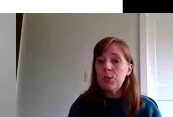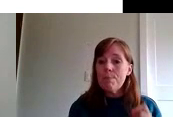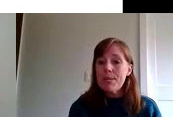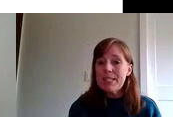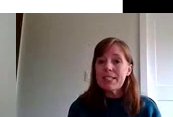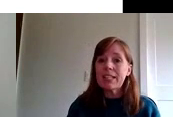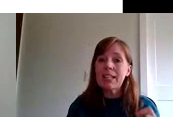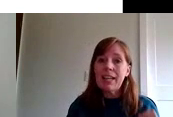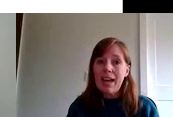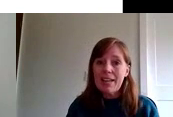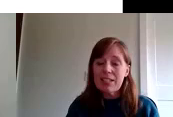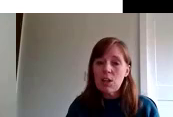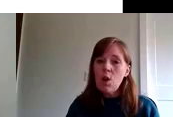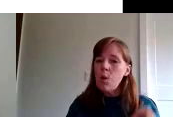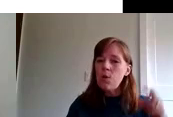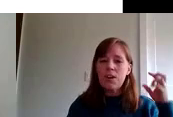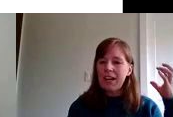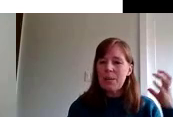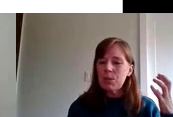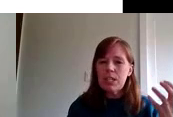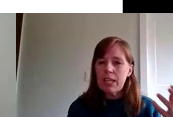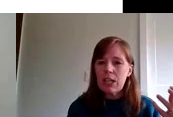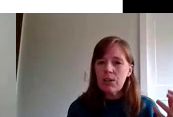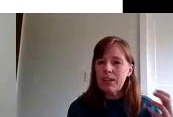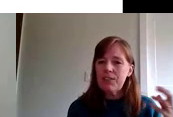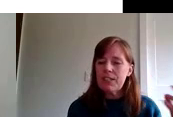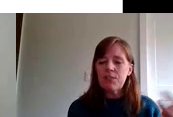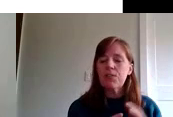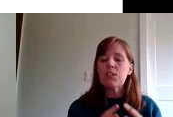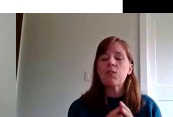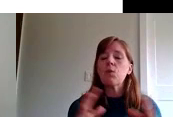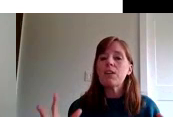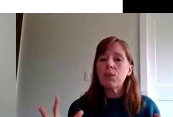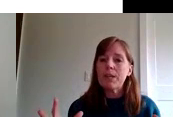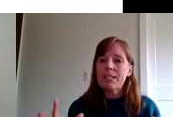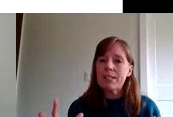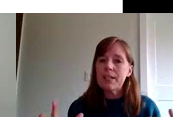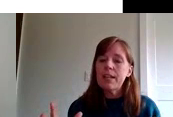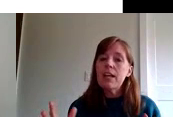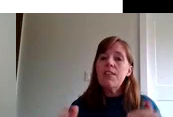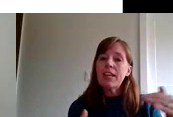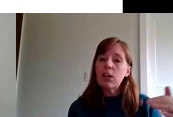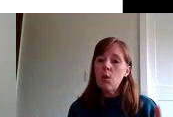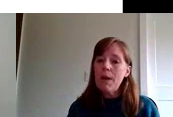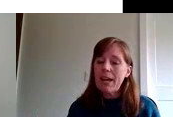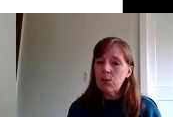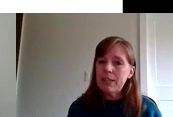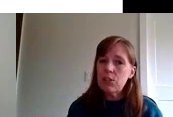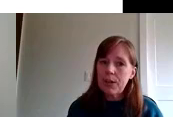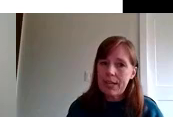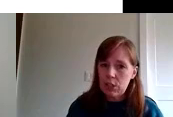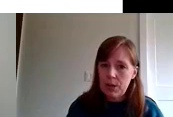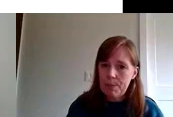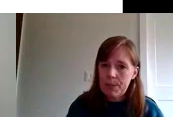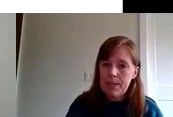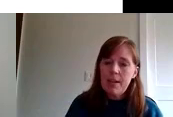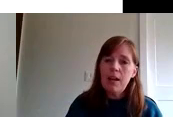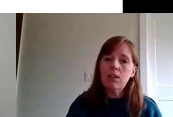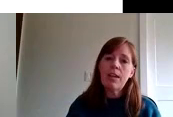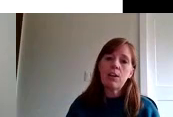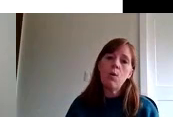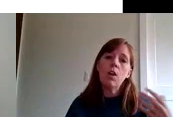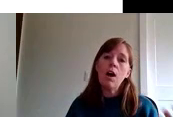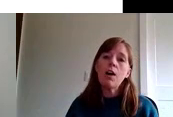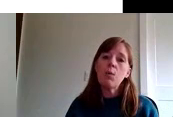So if your student misses a class, or they're not able to hear it, if it's for whatever reason, they can go back and read the